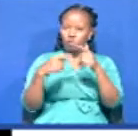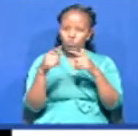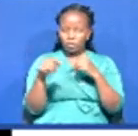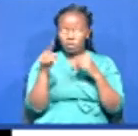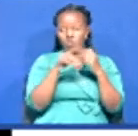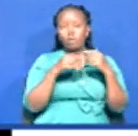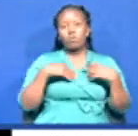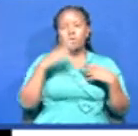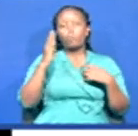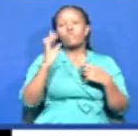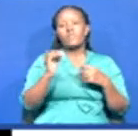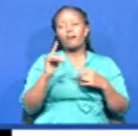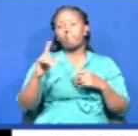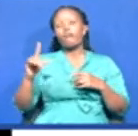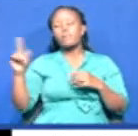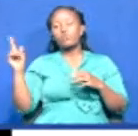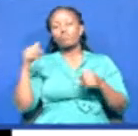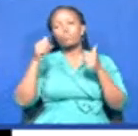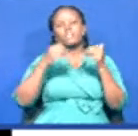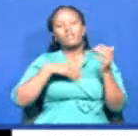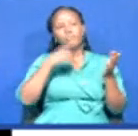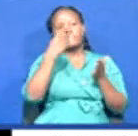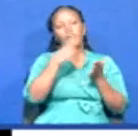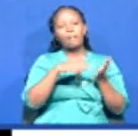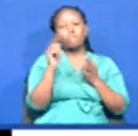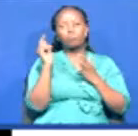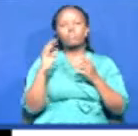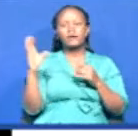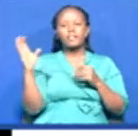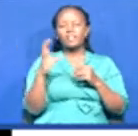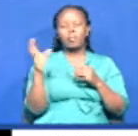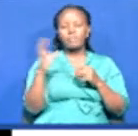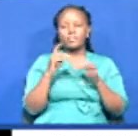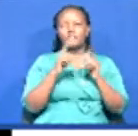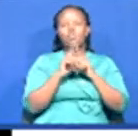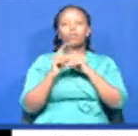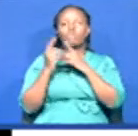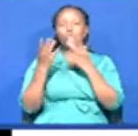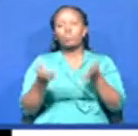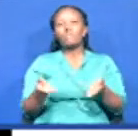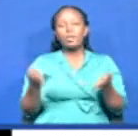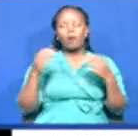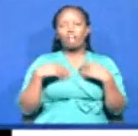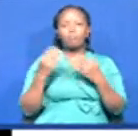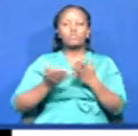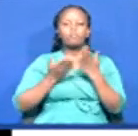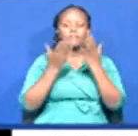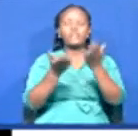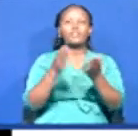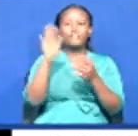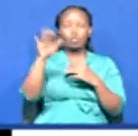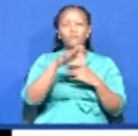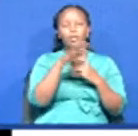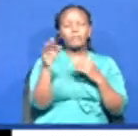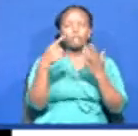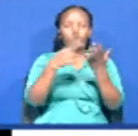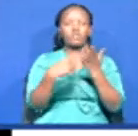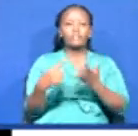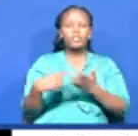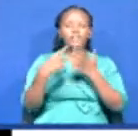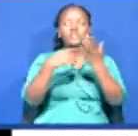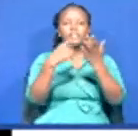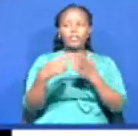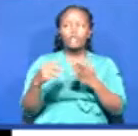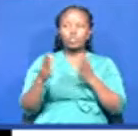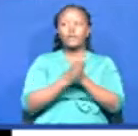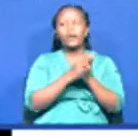been approved by the cabinet, and I think it has gone now to parliament for their discussion and approval.